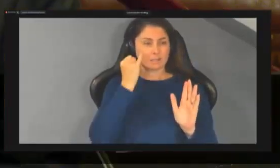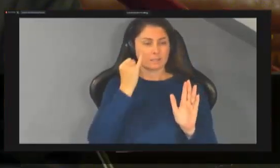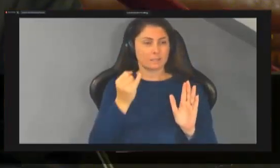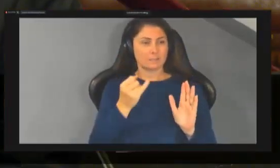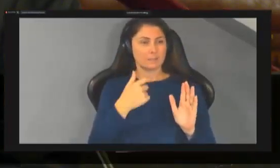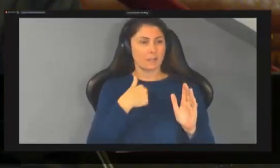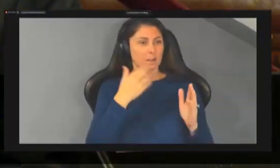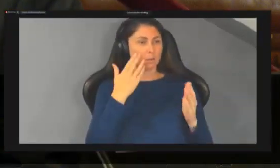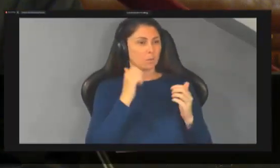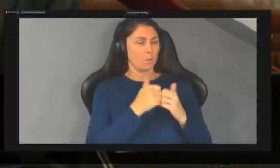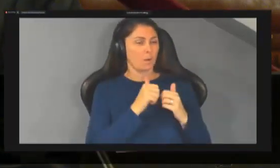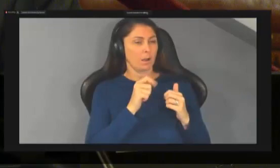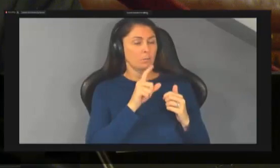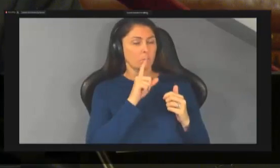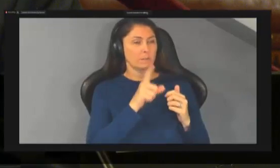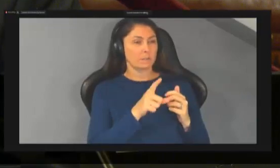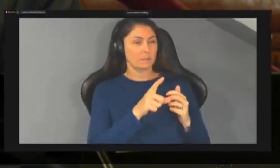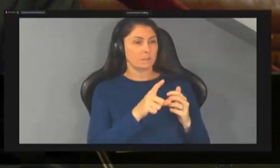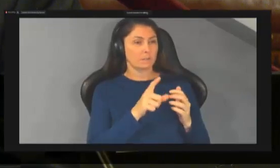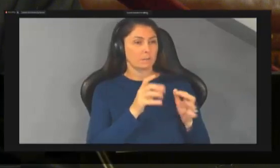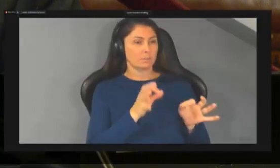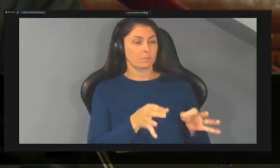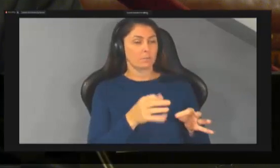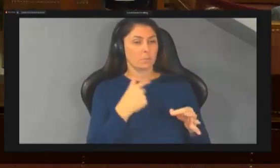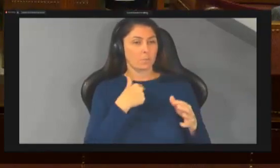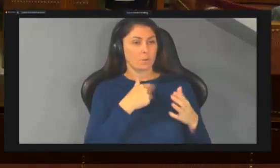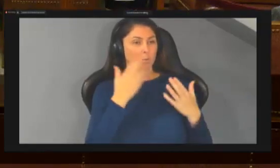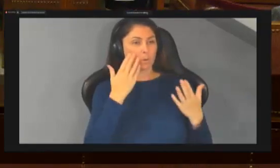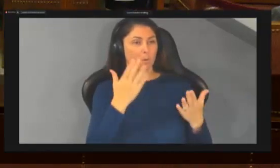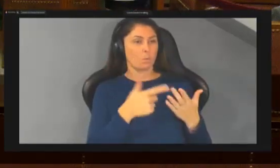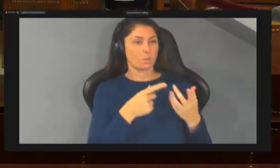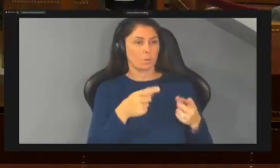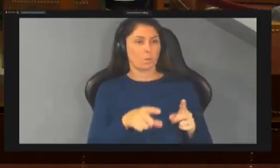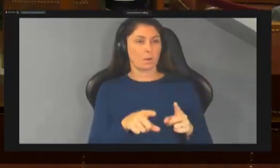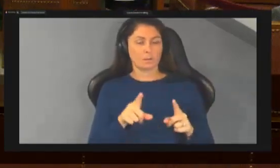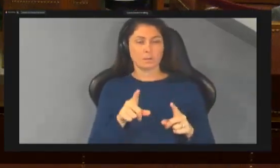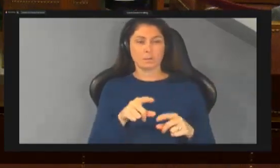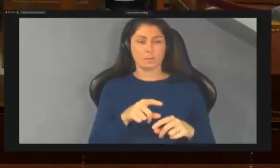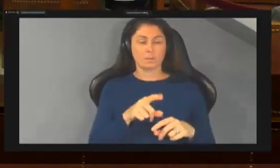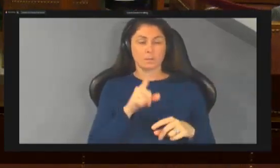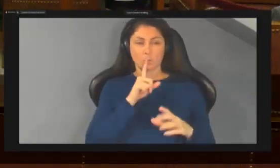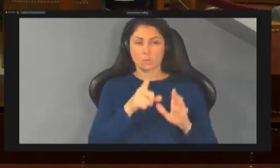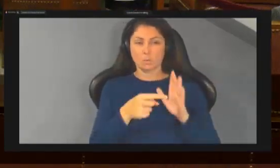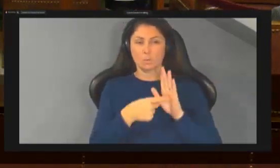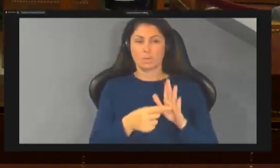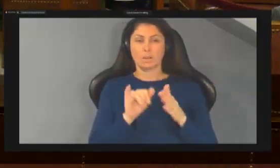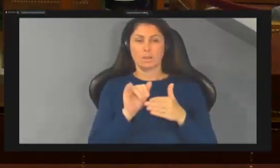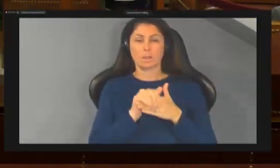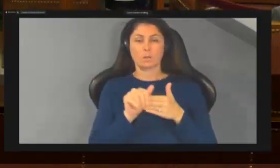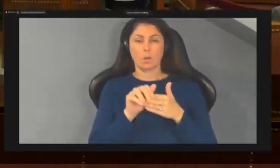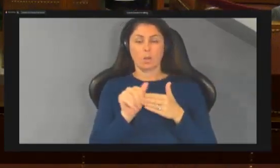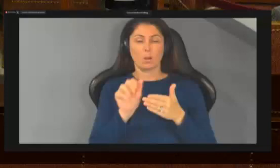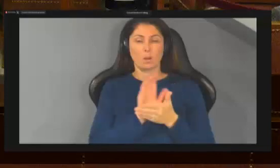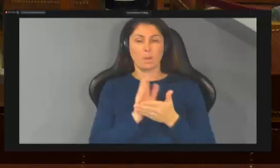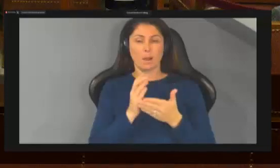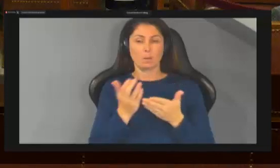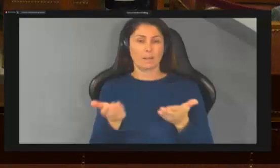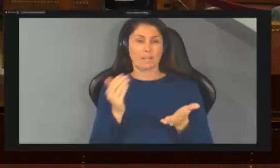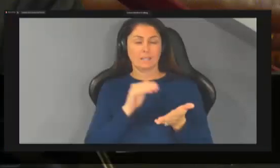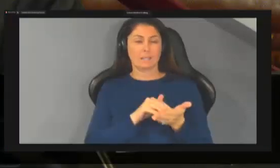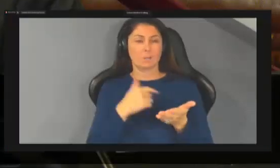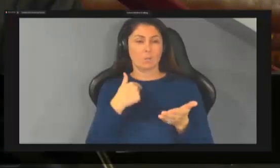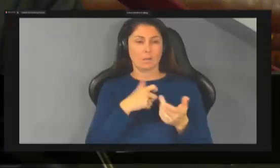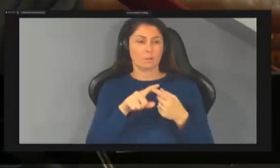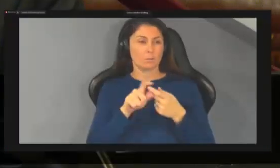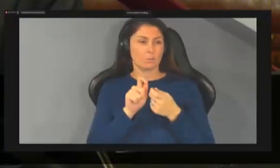realistic they are, yeah, because none of us know what's going on. But at least it's something better than nothing. So it does reflect dollar amount. Yeah. Again, we're going to have to change that